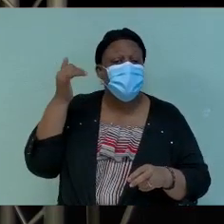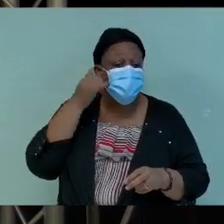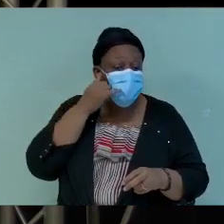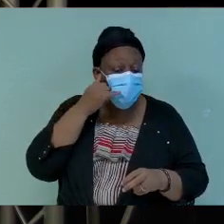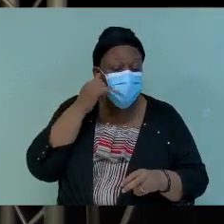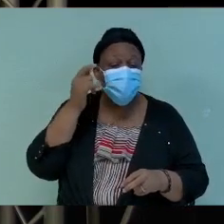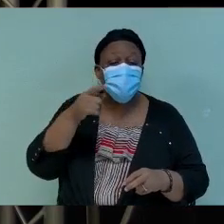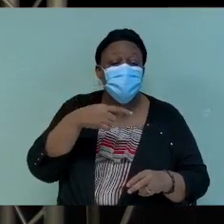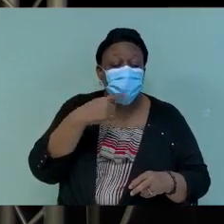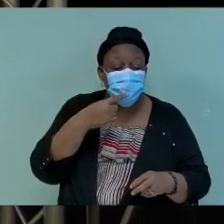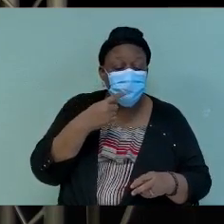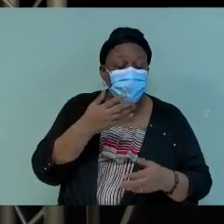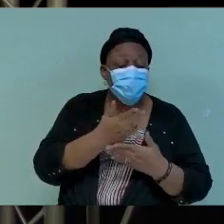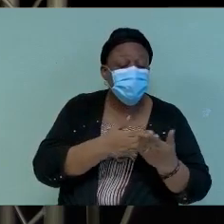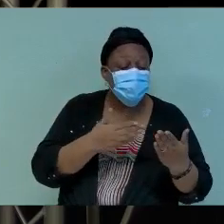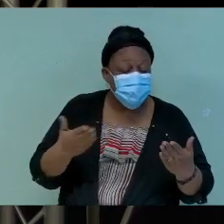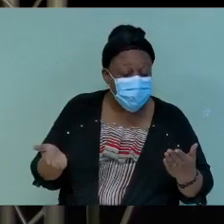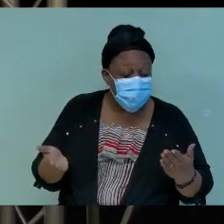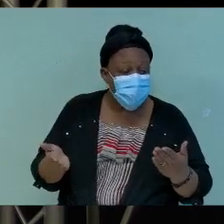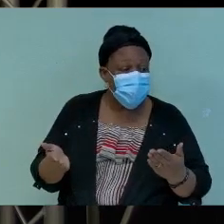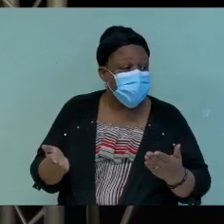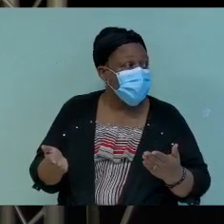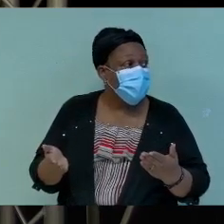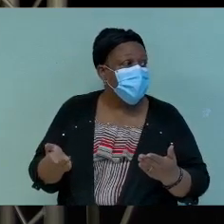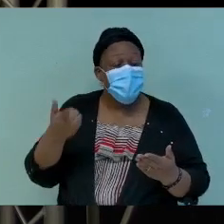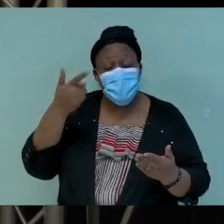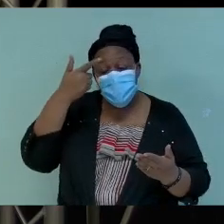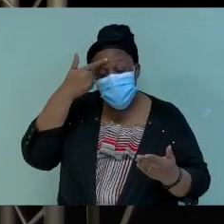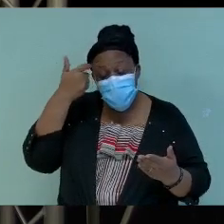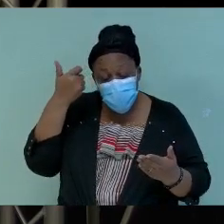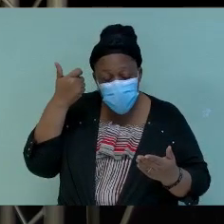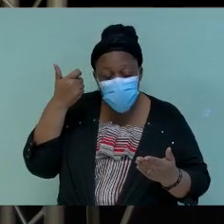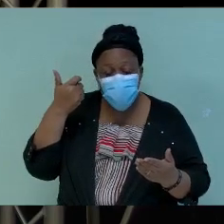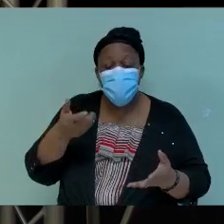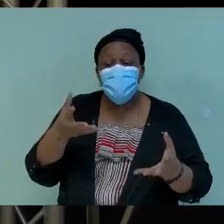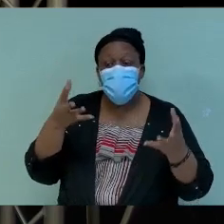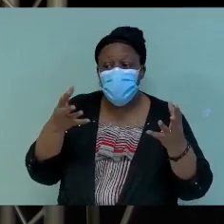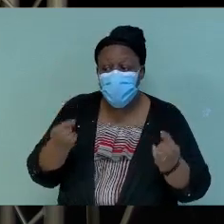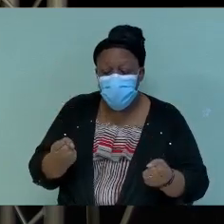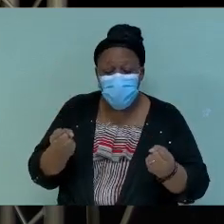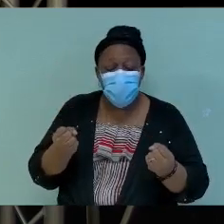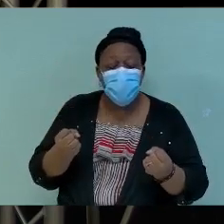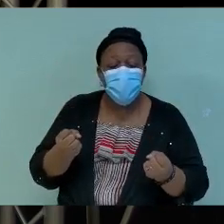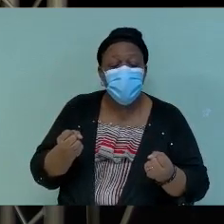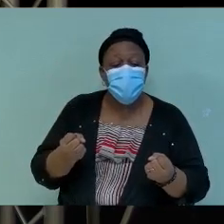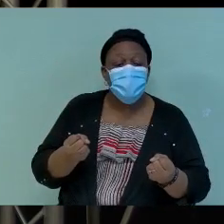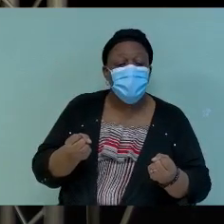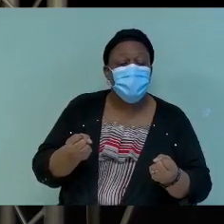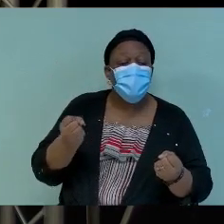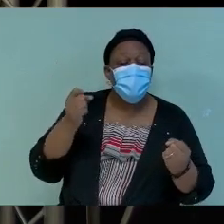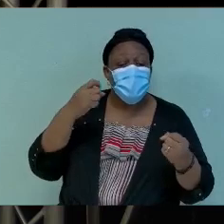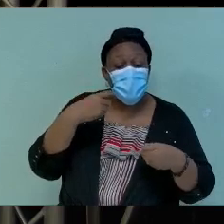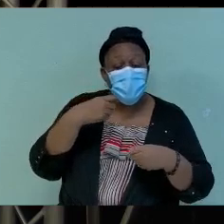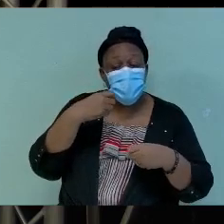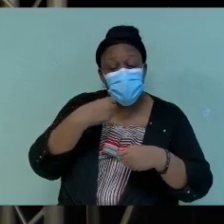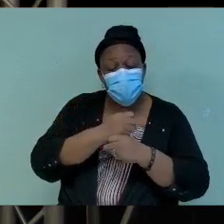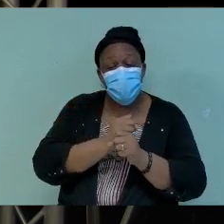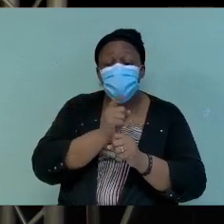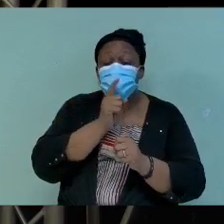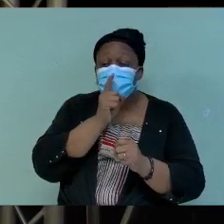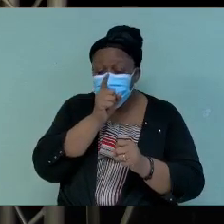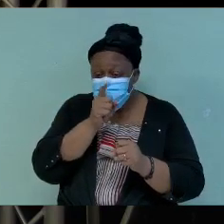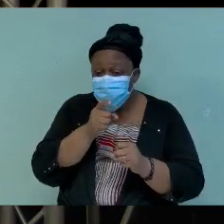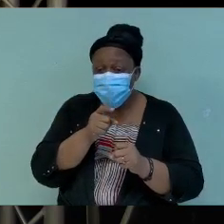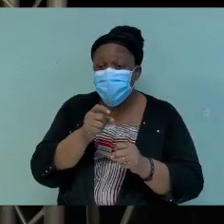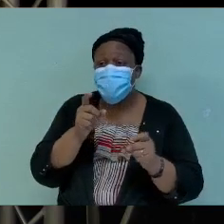with Sergeant Sophia Henry or speak with the head of that task force, Ms. Marceline